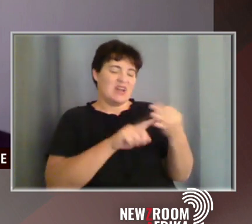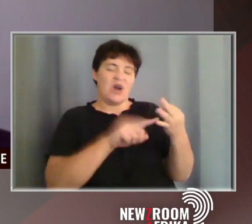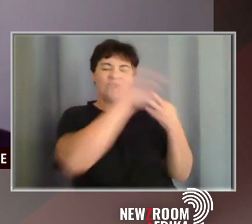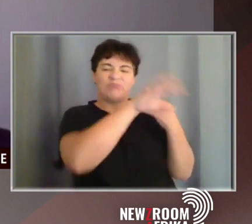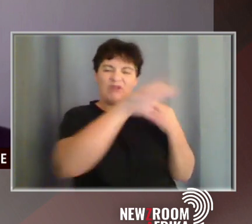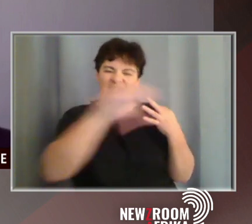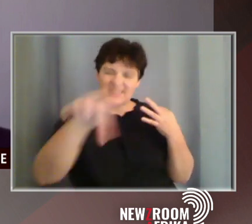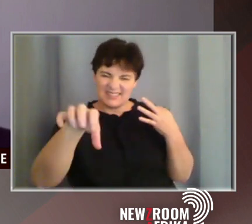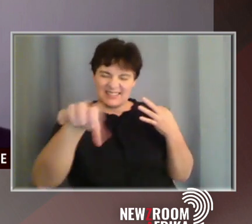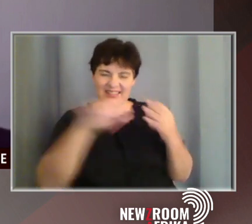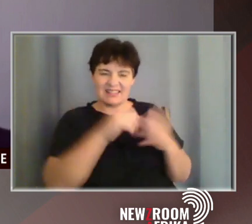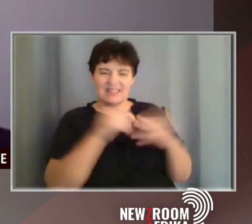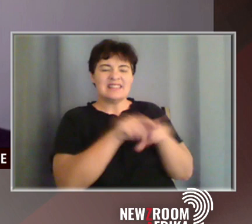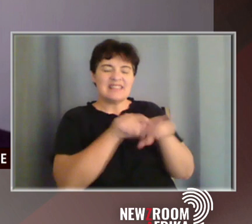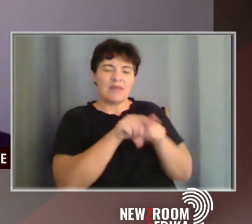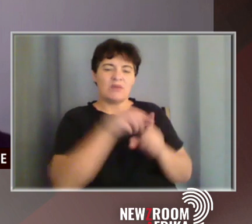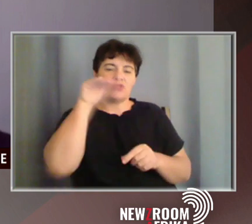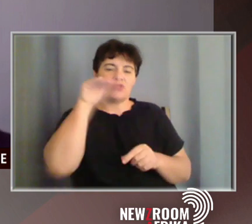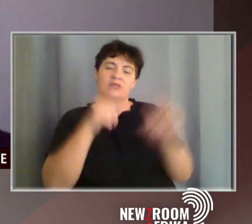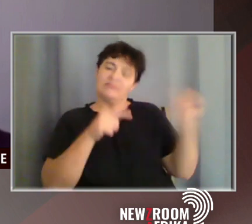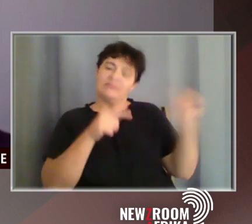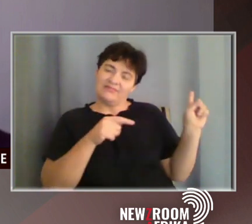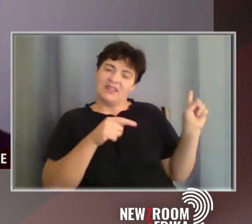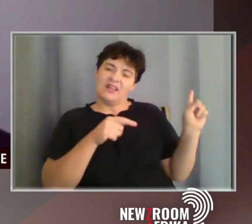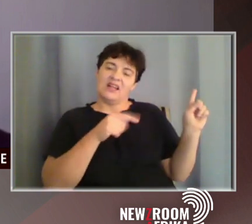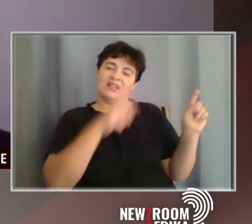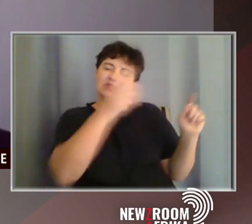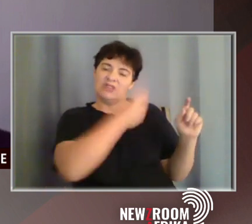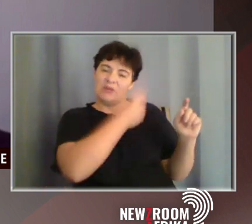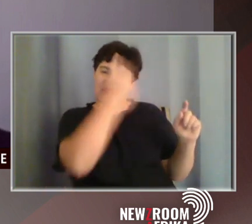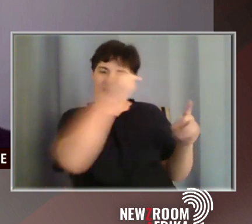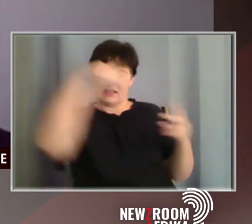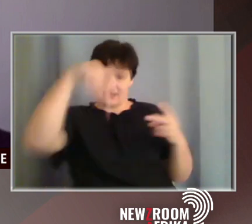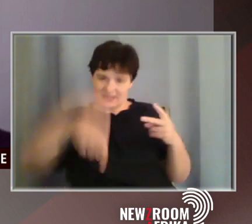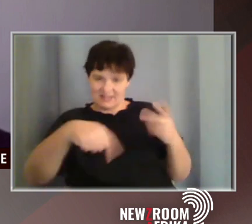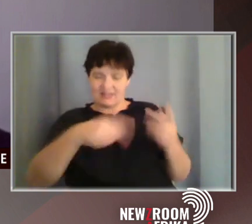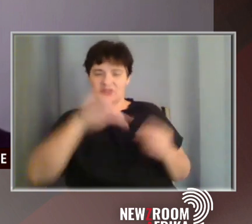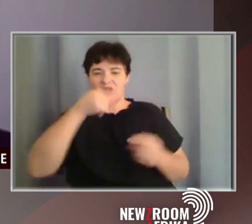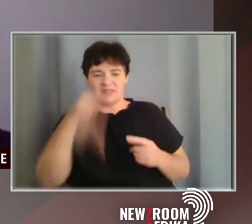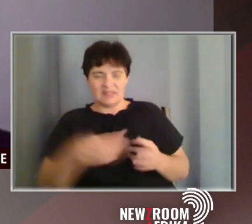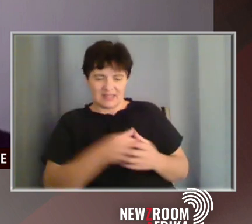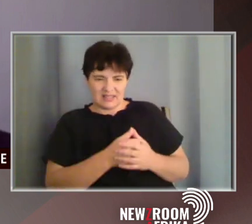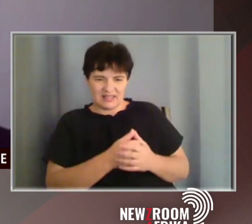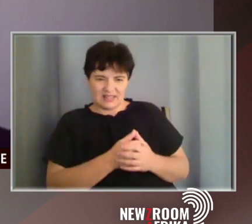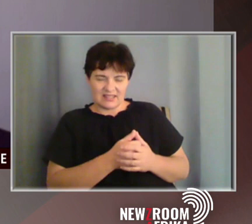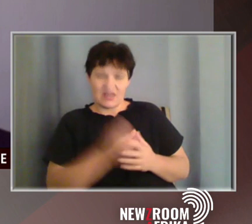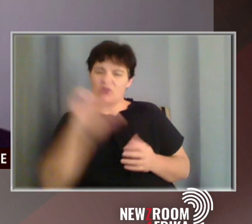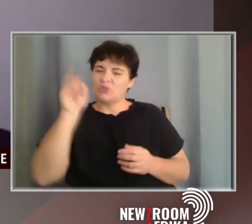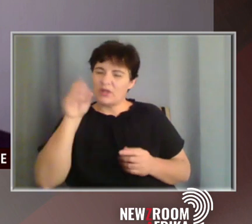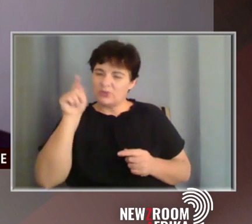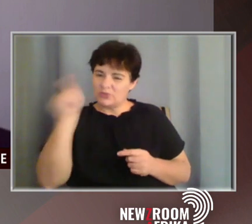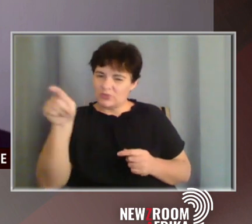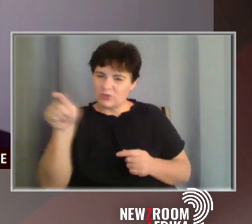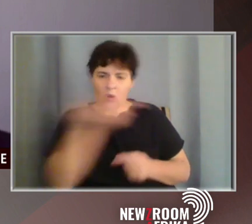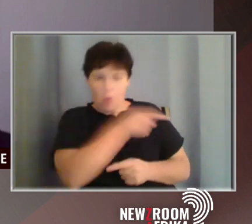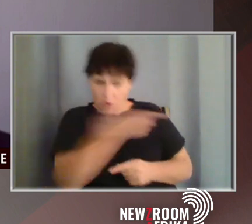things, just like isiZulu saseNkandla and isiZulu saseMlazi and isiZulu saseSoweto. It's all isiZulu, but